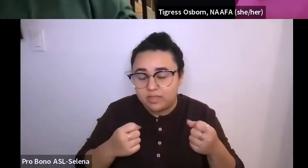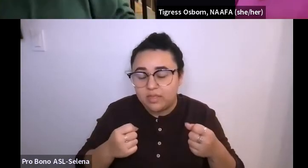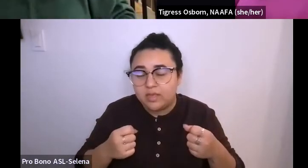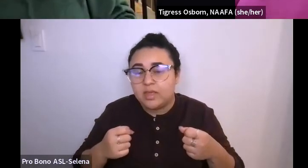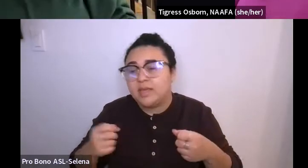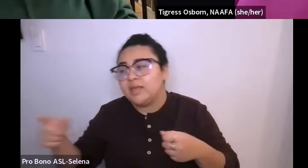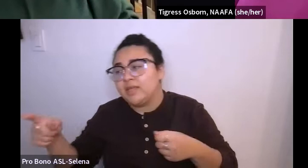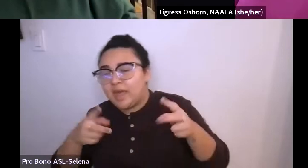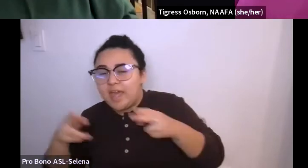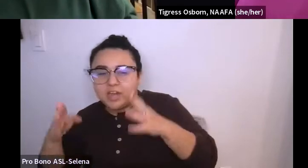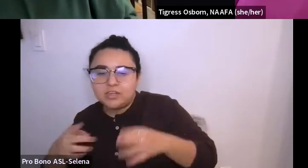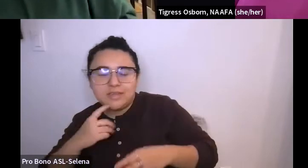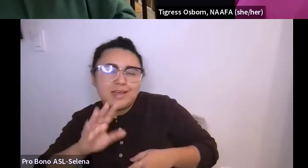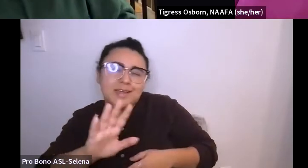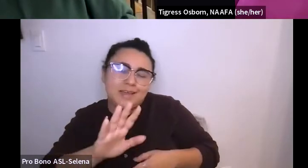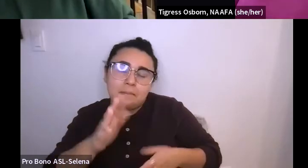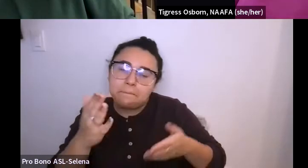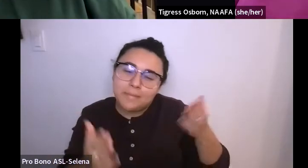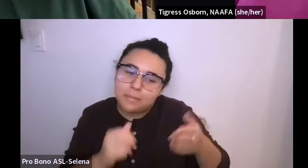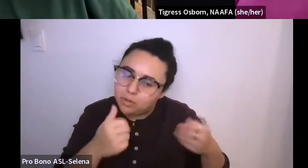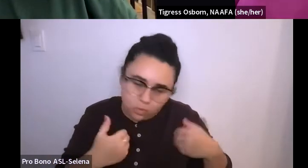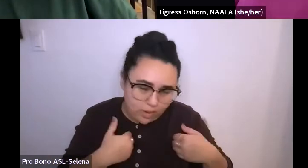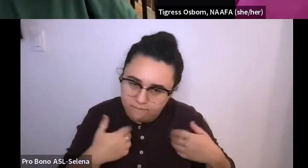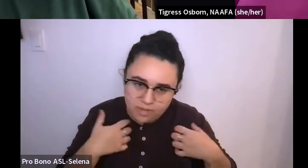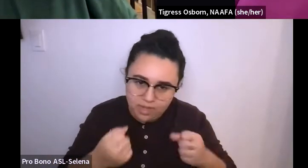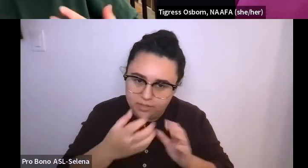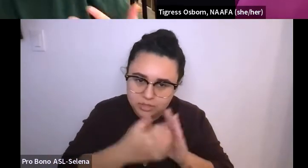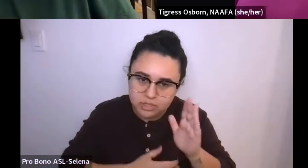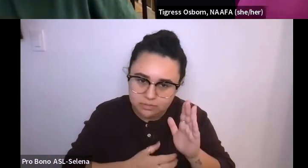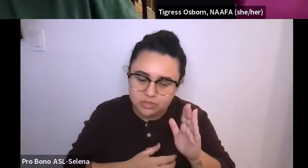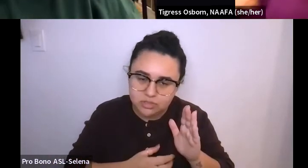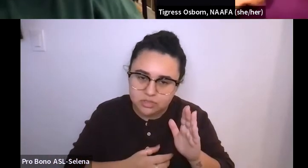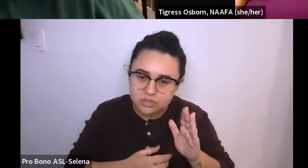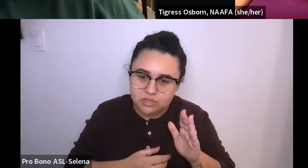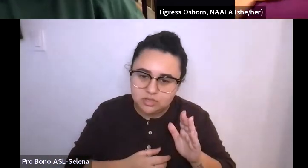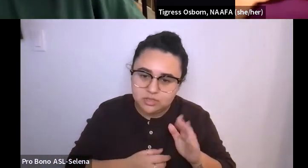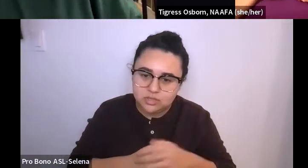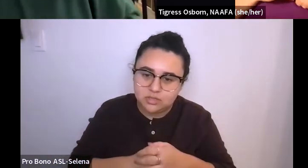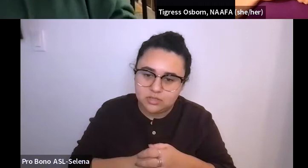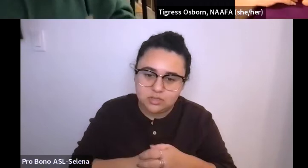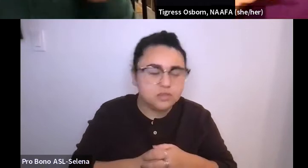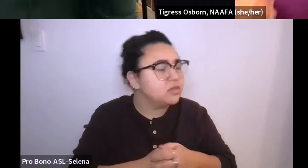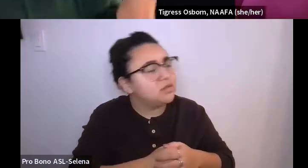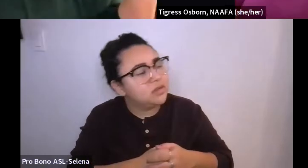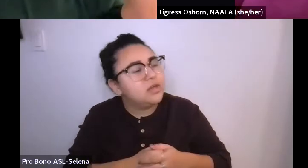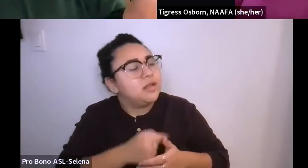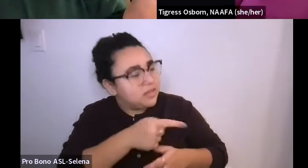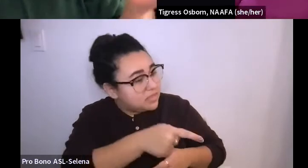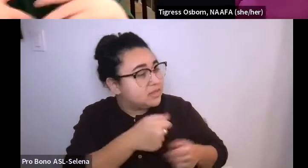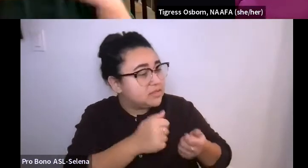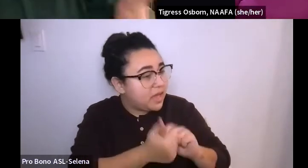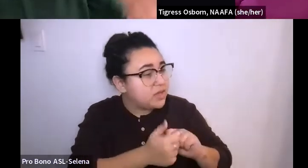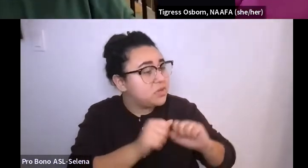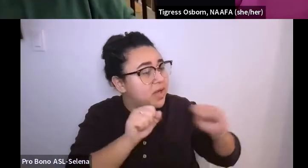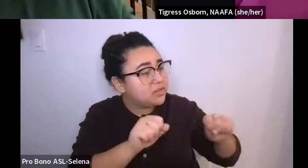Because what she thought, when I said I wanted a health, she thought I was going to do a chapter about how unhealthy it is. Here's how you exercise as a fat lady.